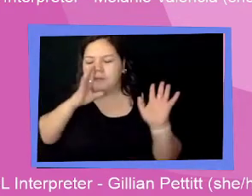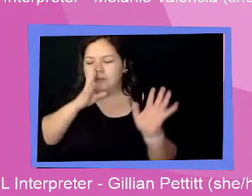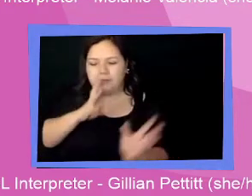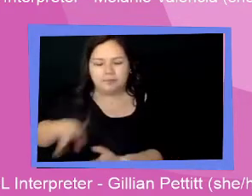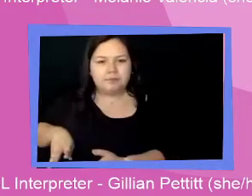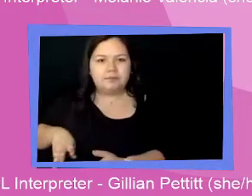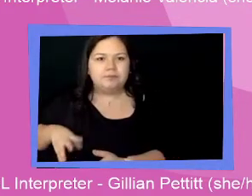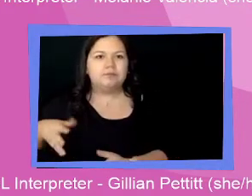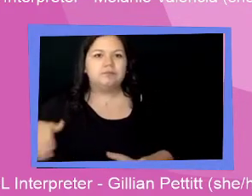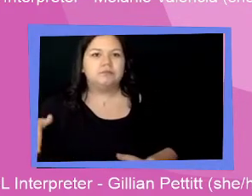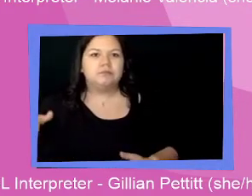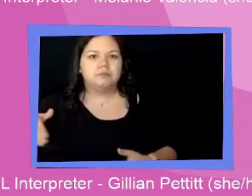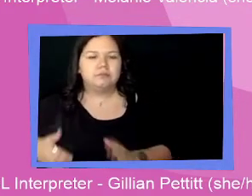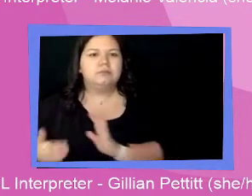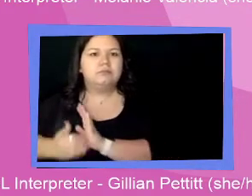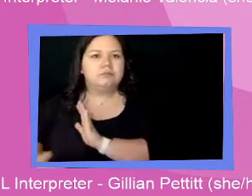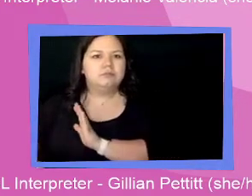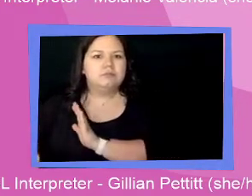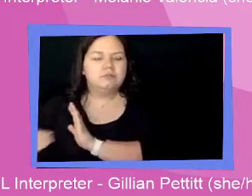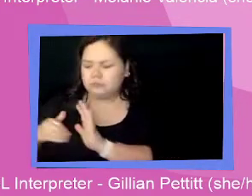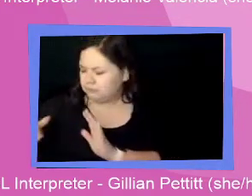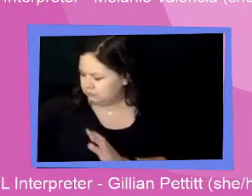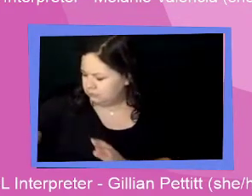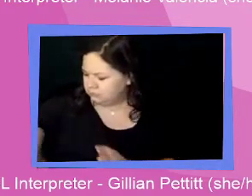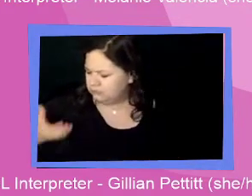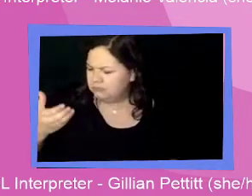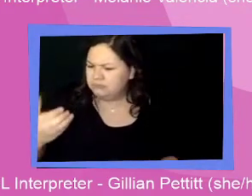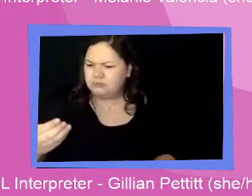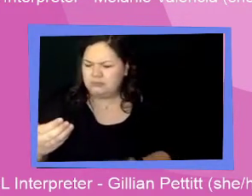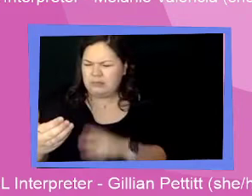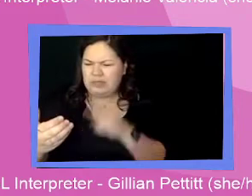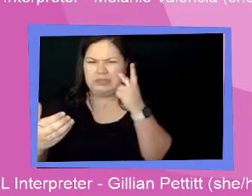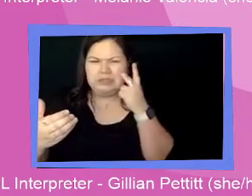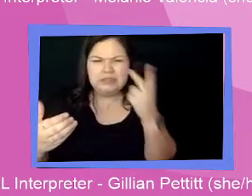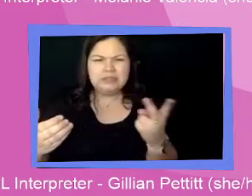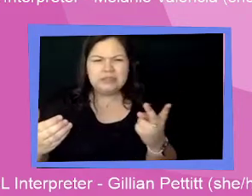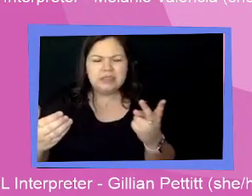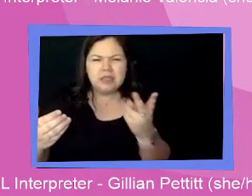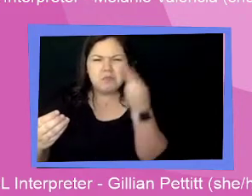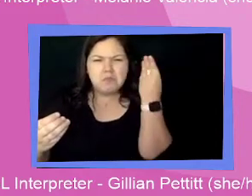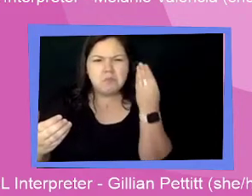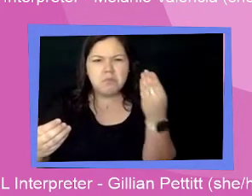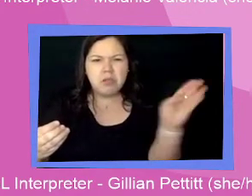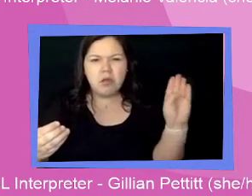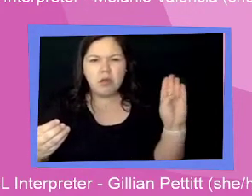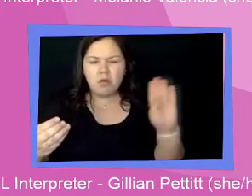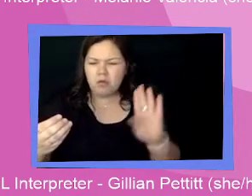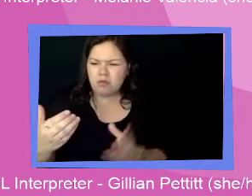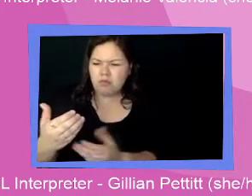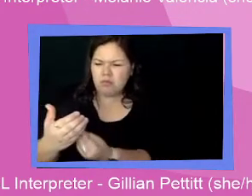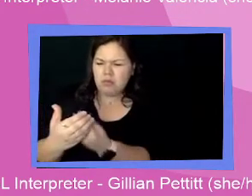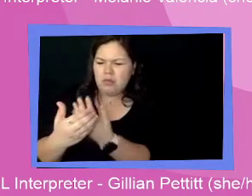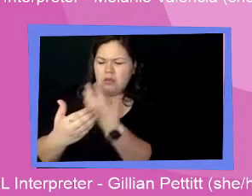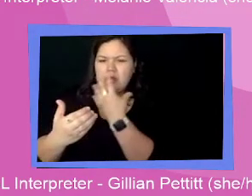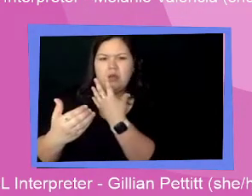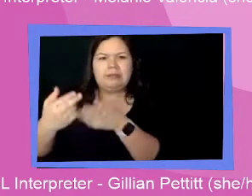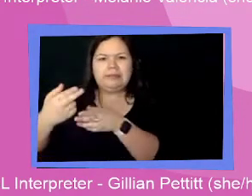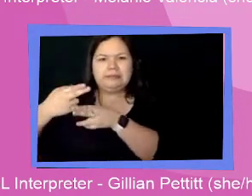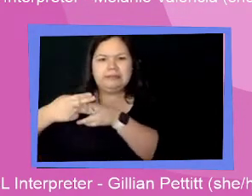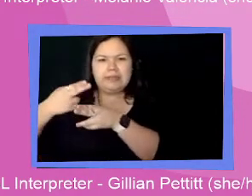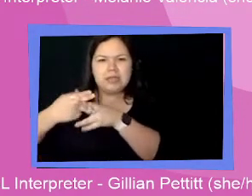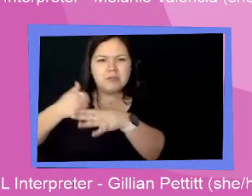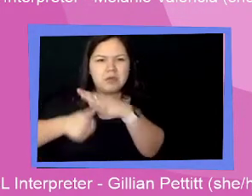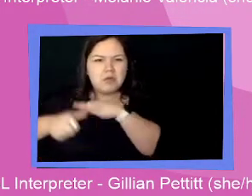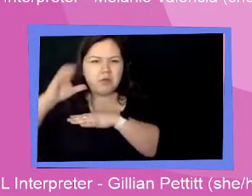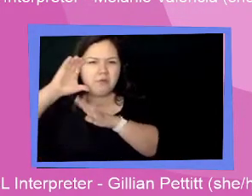It vibrates again. I pull it out and see a blinding sky blue and Arda's name under a photo I